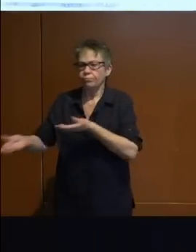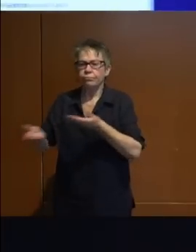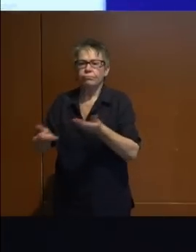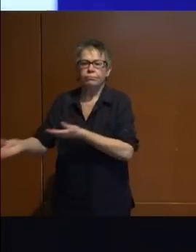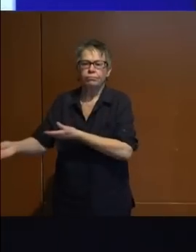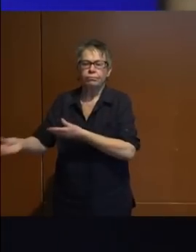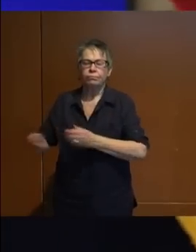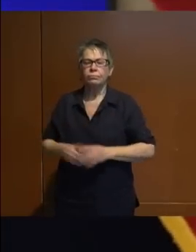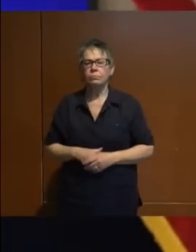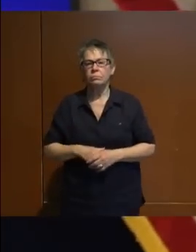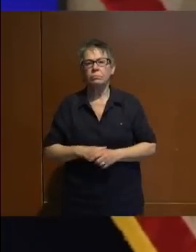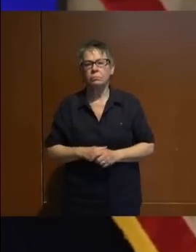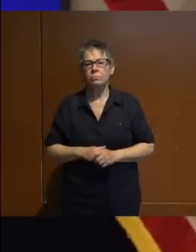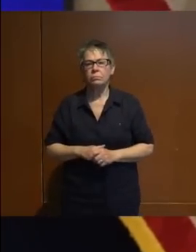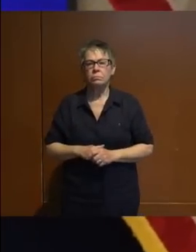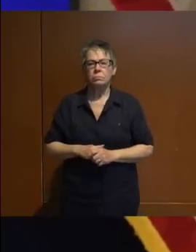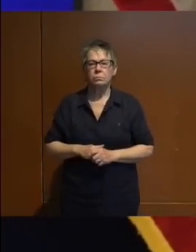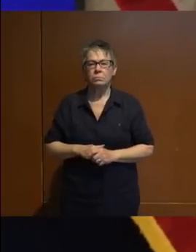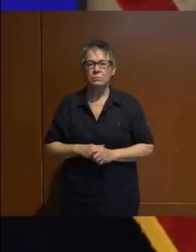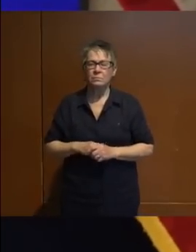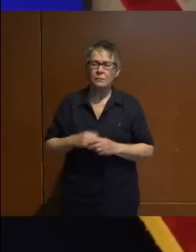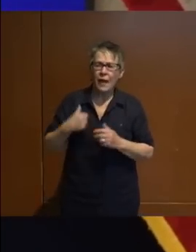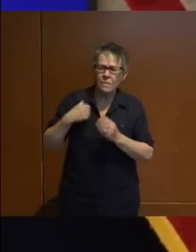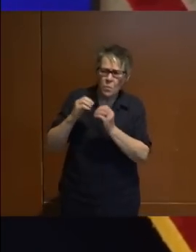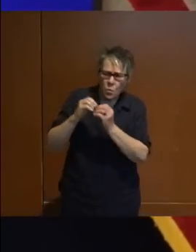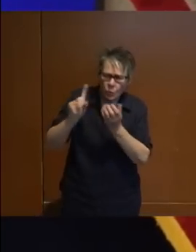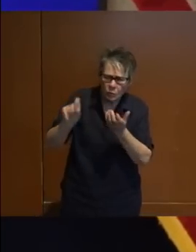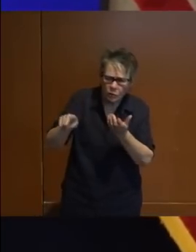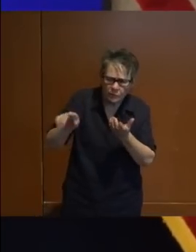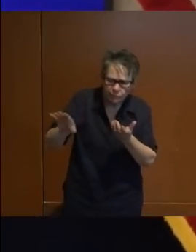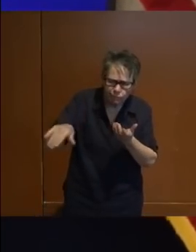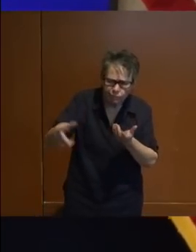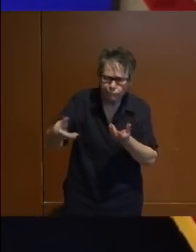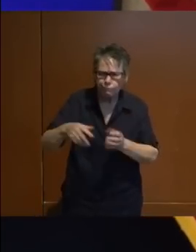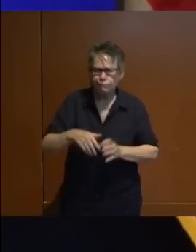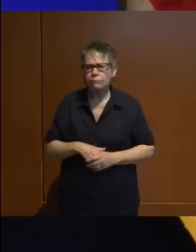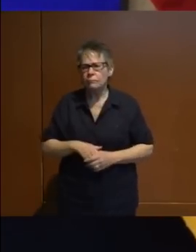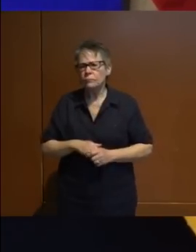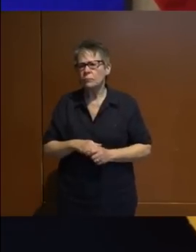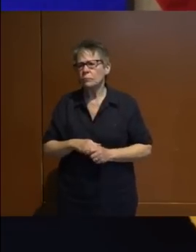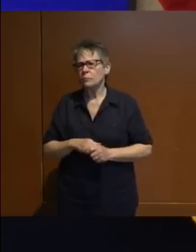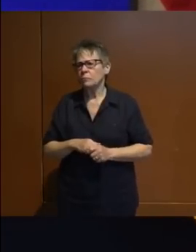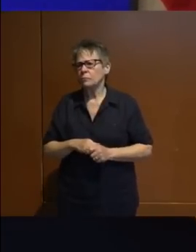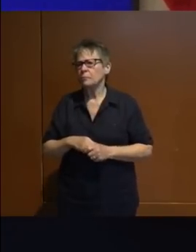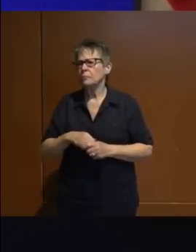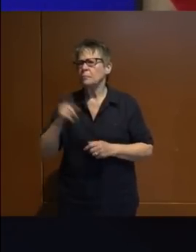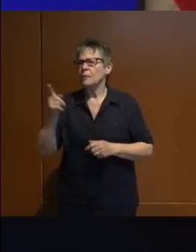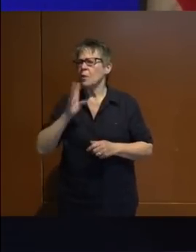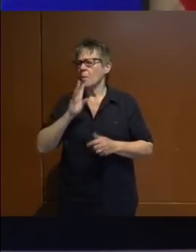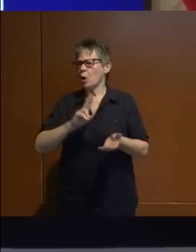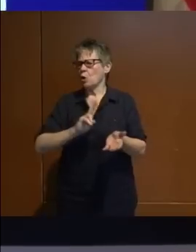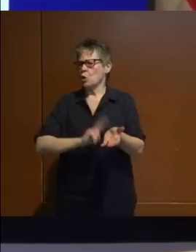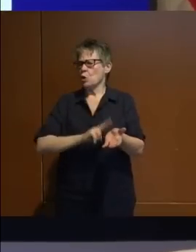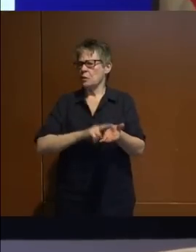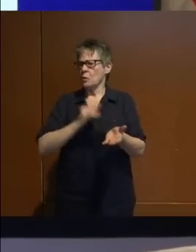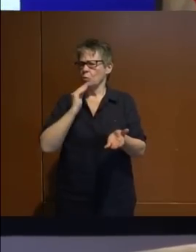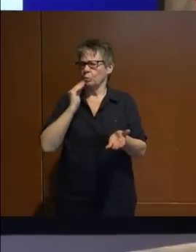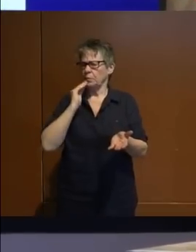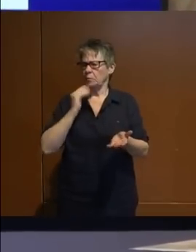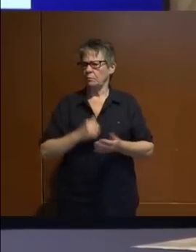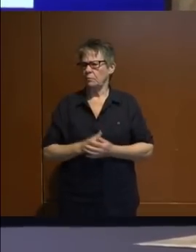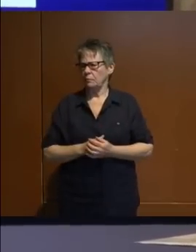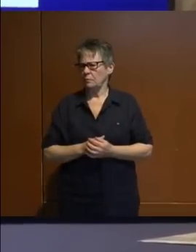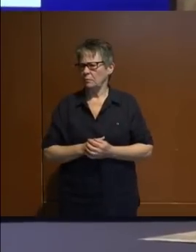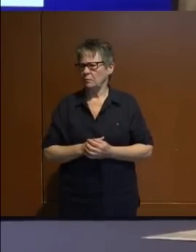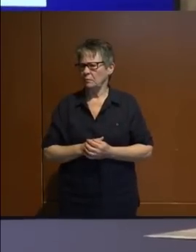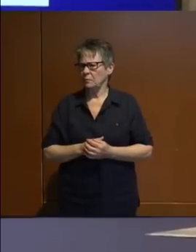couple more, sorry. And speaking of long-term care facilities, you moved really quickly to close St.